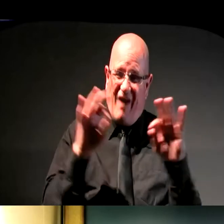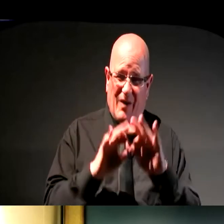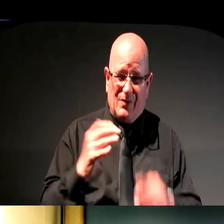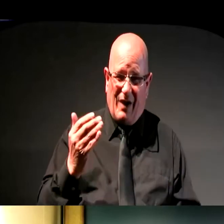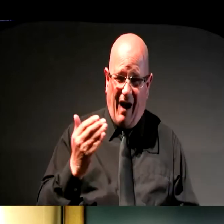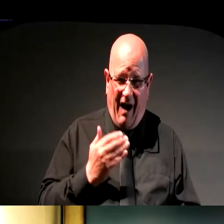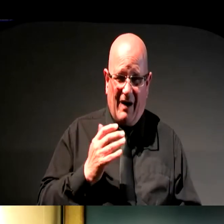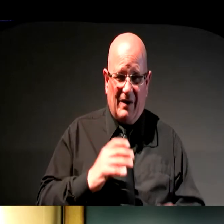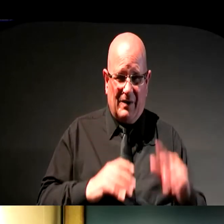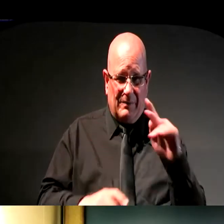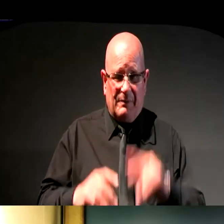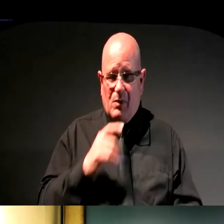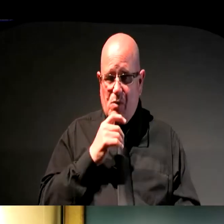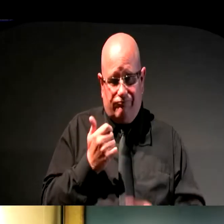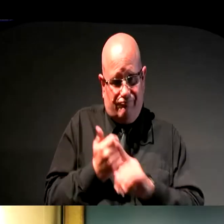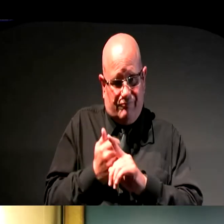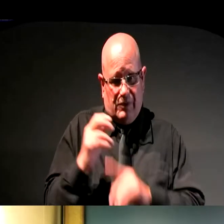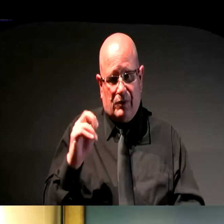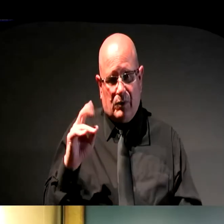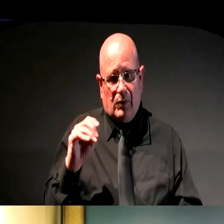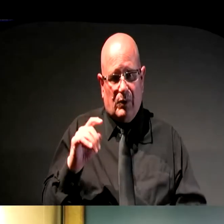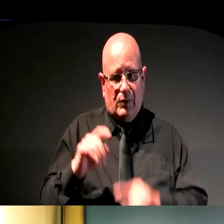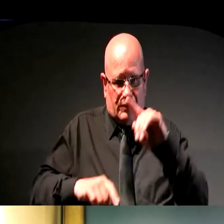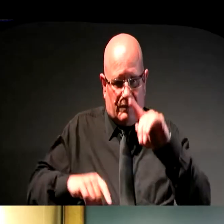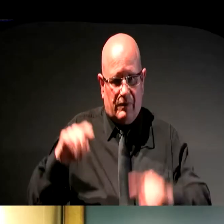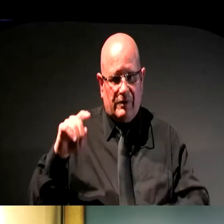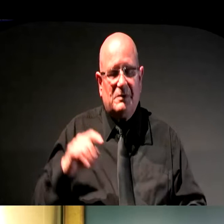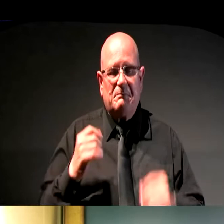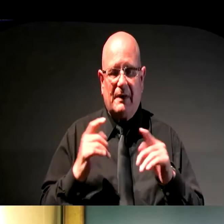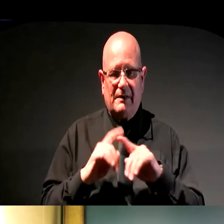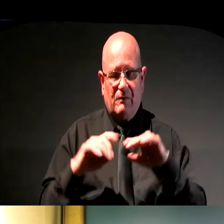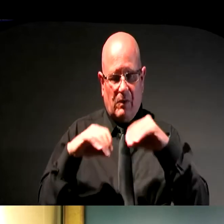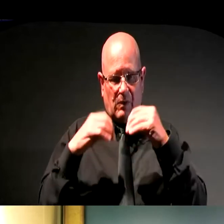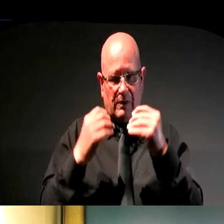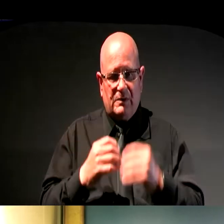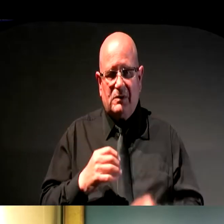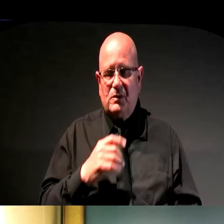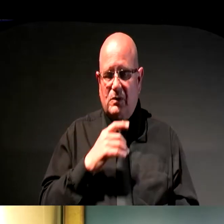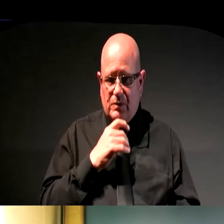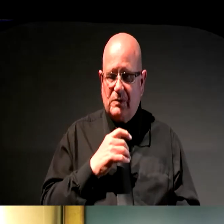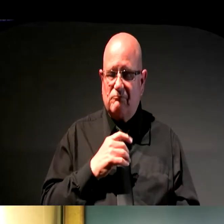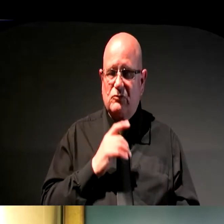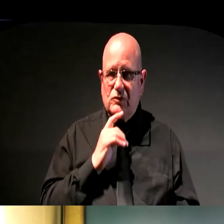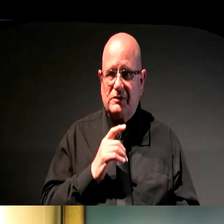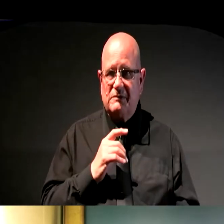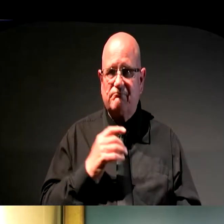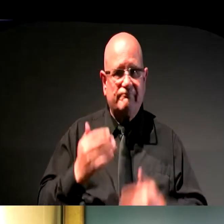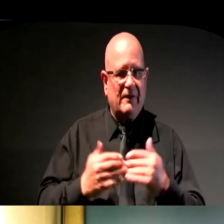who are neurodiverse. And we have so many open positions that folks could fill that it feels like such a natural